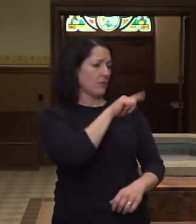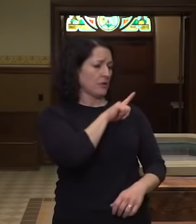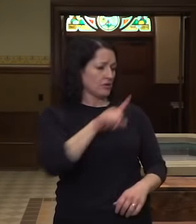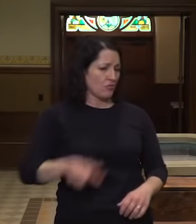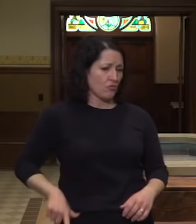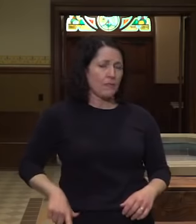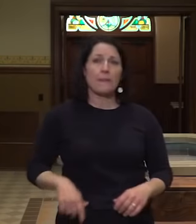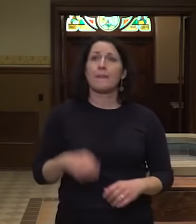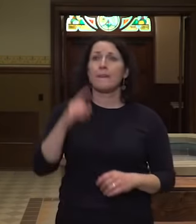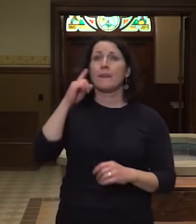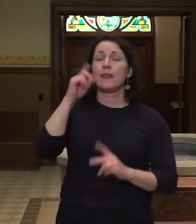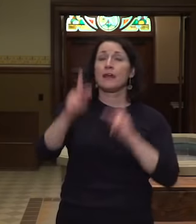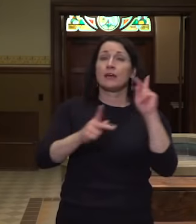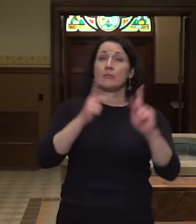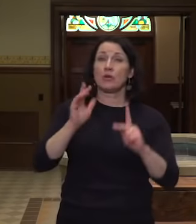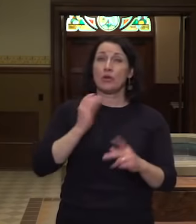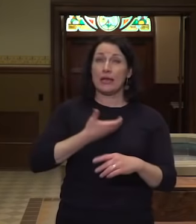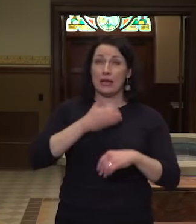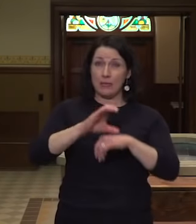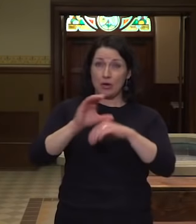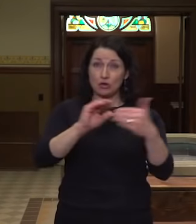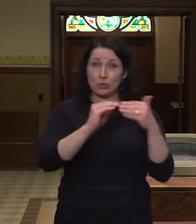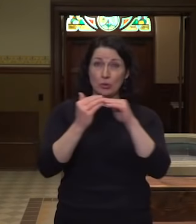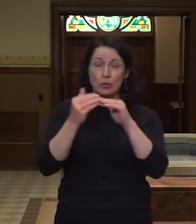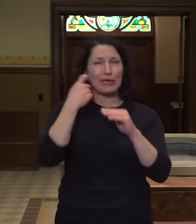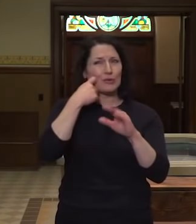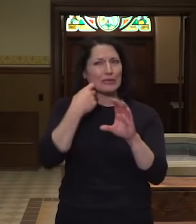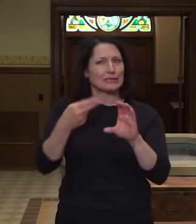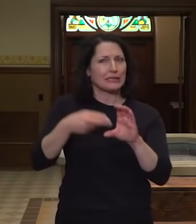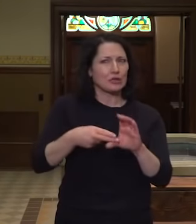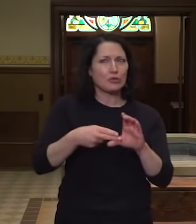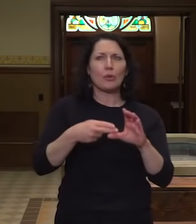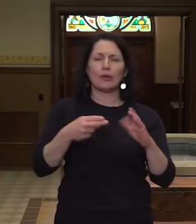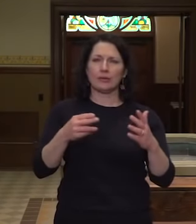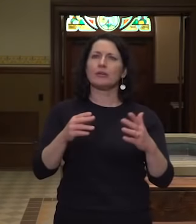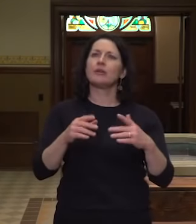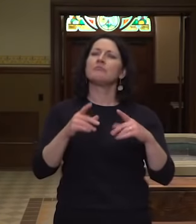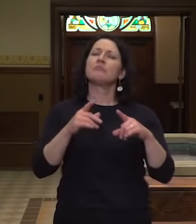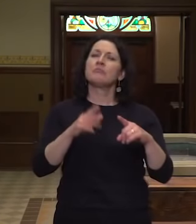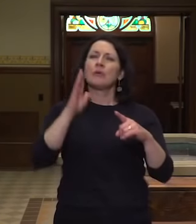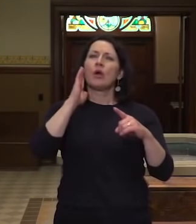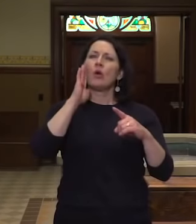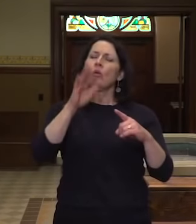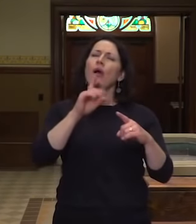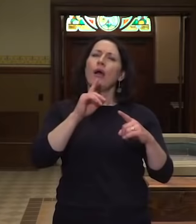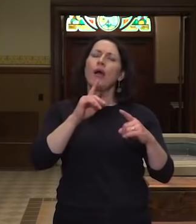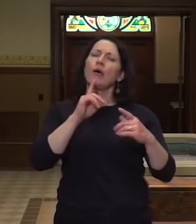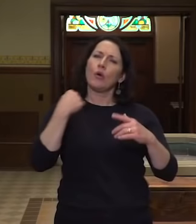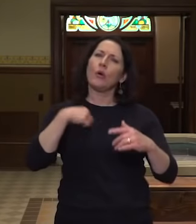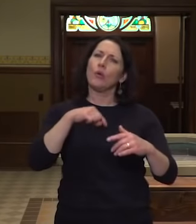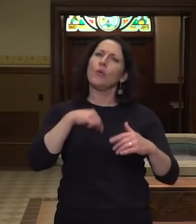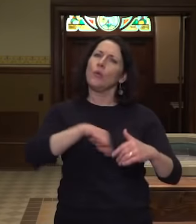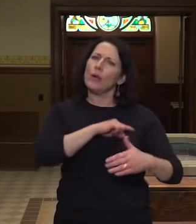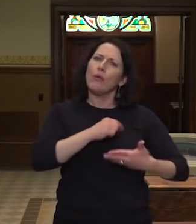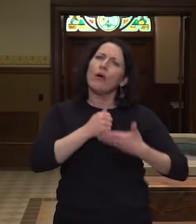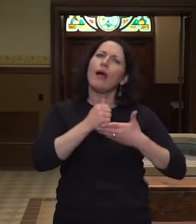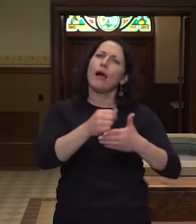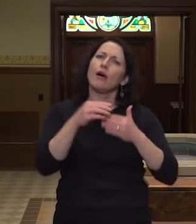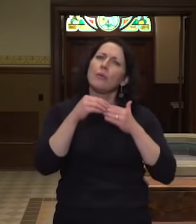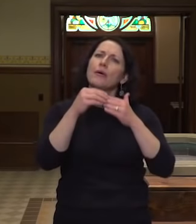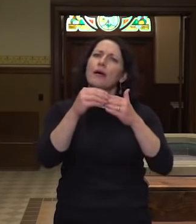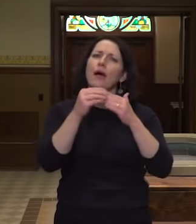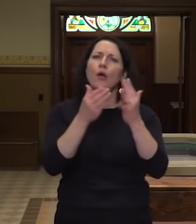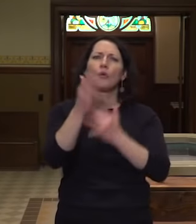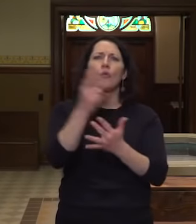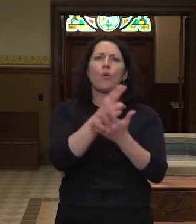For those in our parish community who recently joined our church, that they may have the help and guidance of the Holy Spirit to